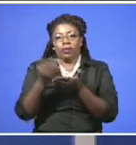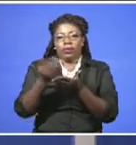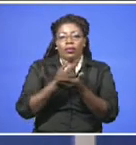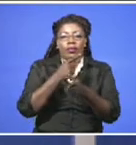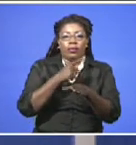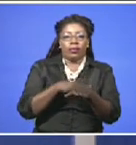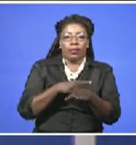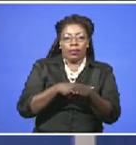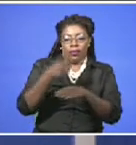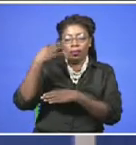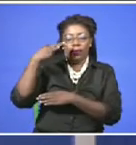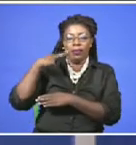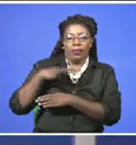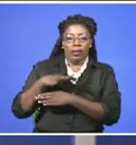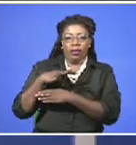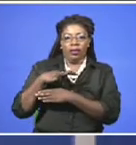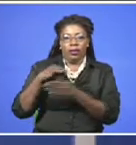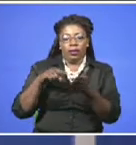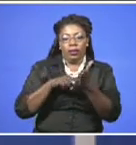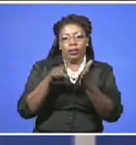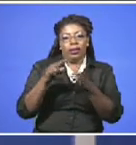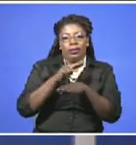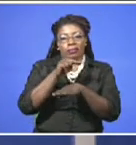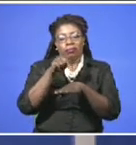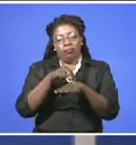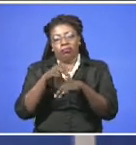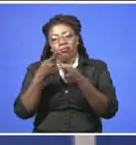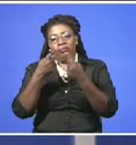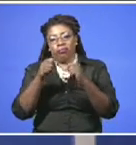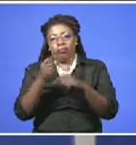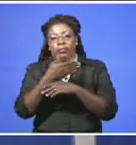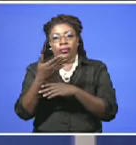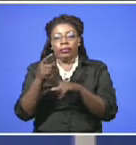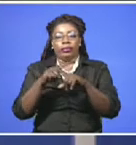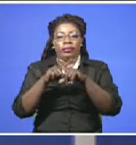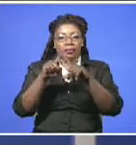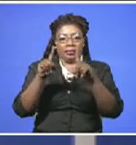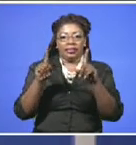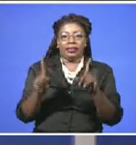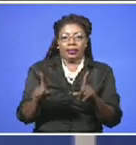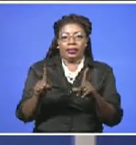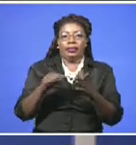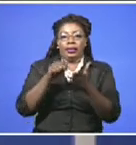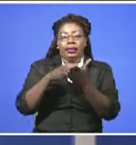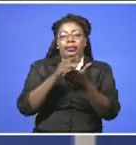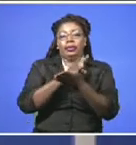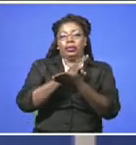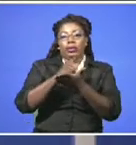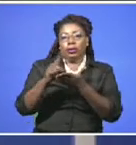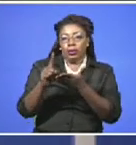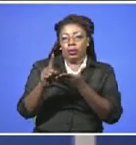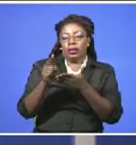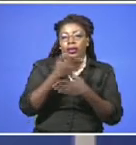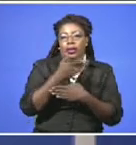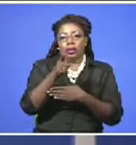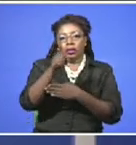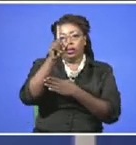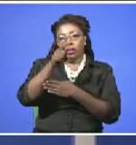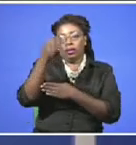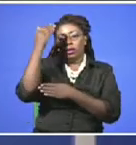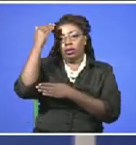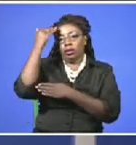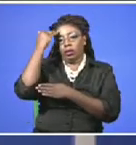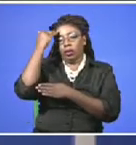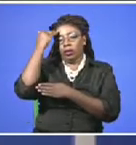Sometimes it may benefit to veer away from the norm and try something new and unexpected. In this week's edition of Things You Should Know,